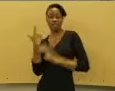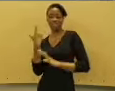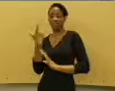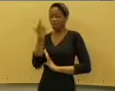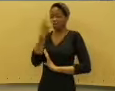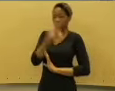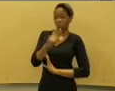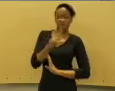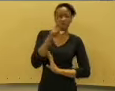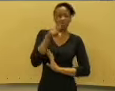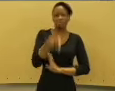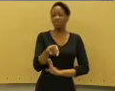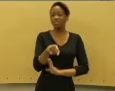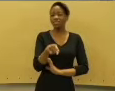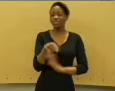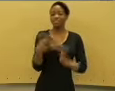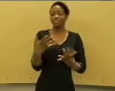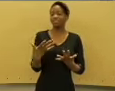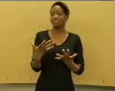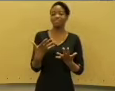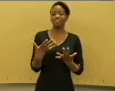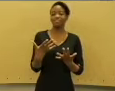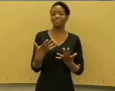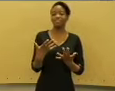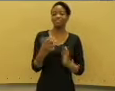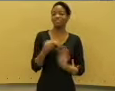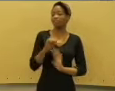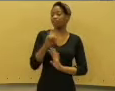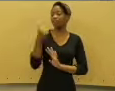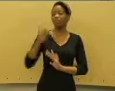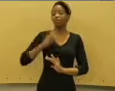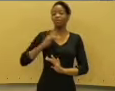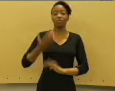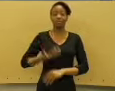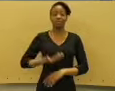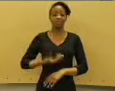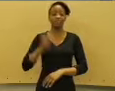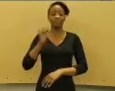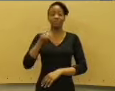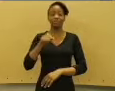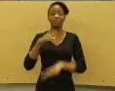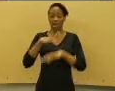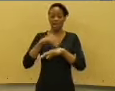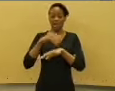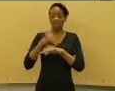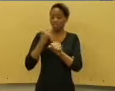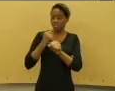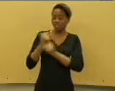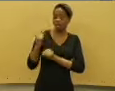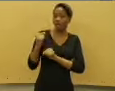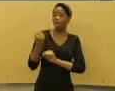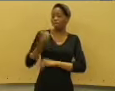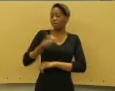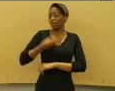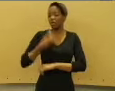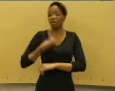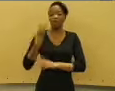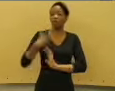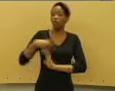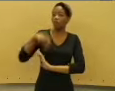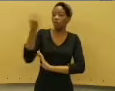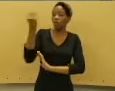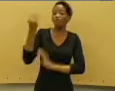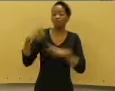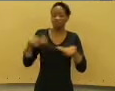incontinence, and try and get other women who were the same age as me, who were younger than me, who were older than me, who were dealing